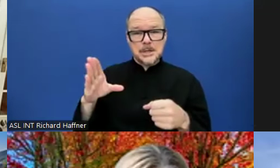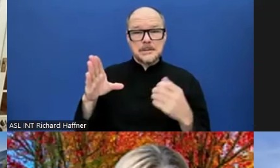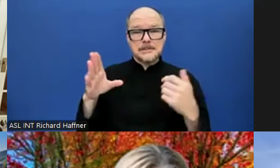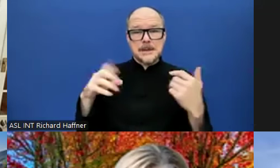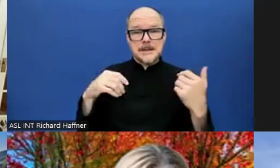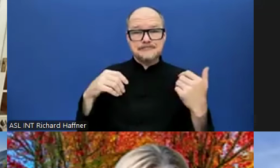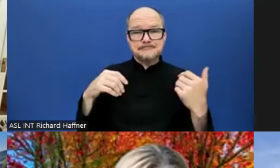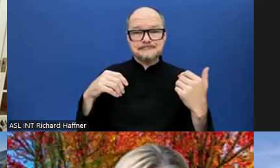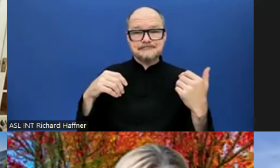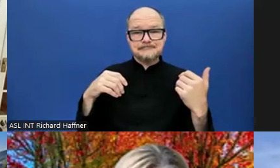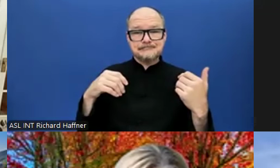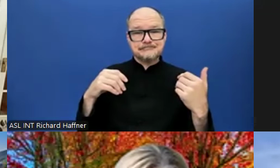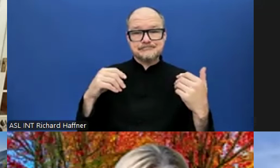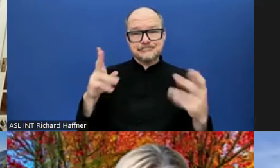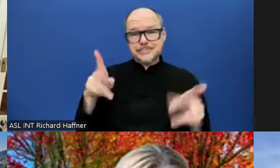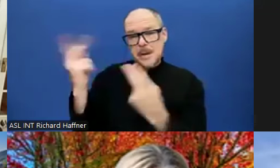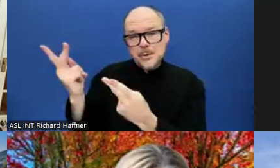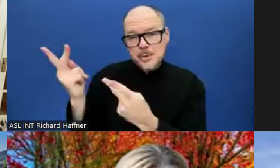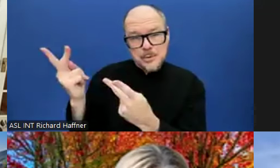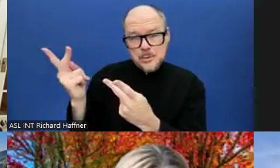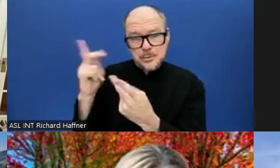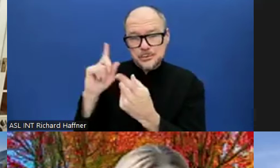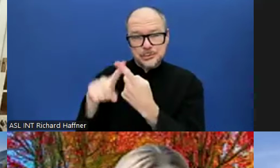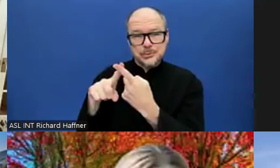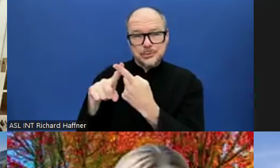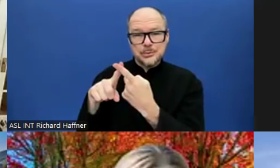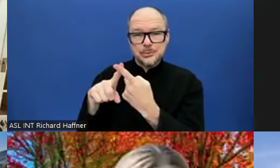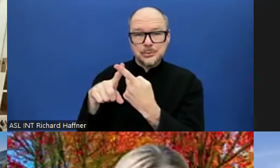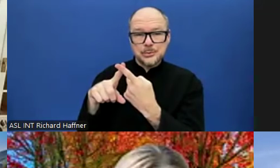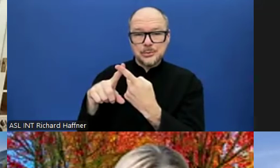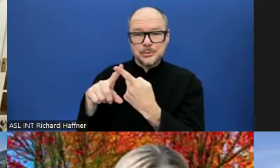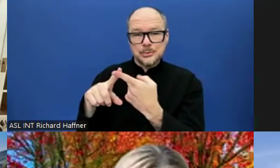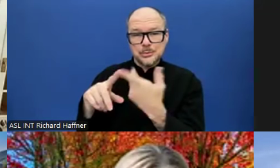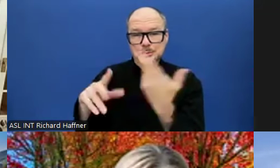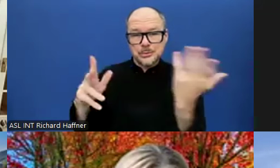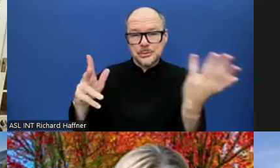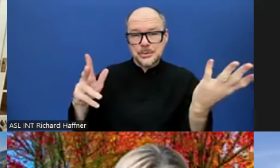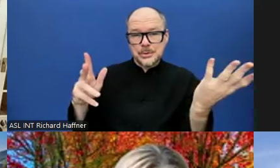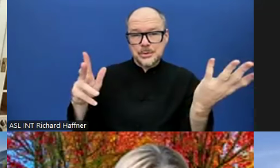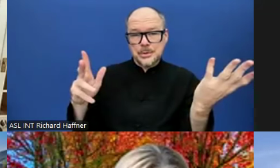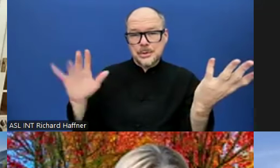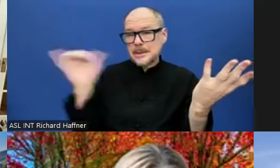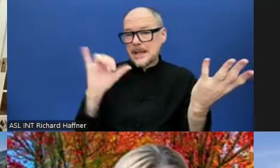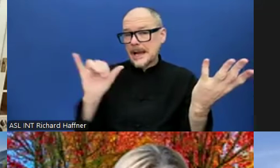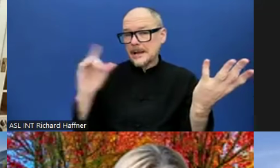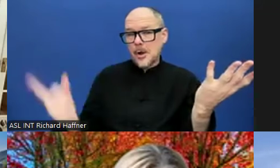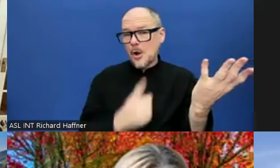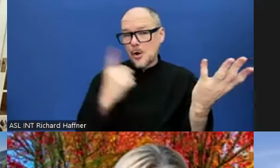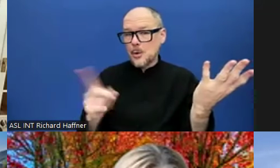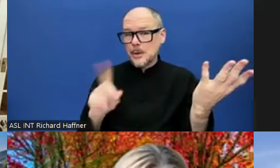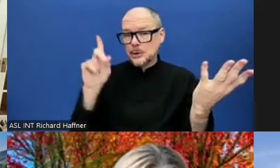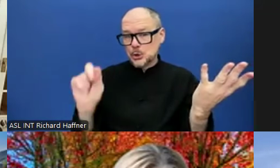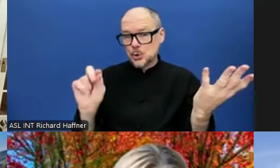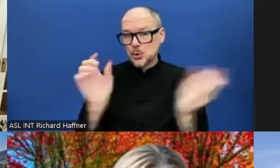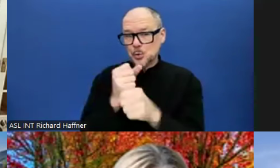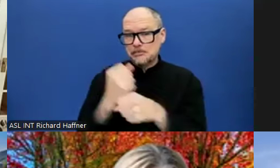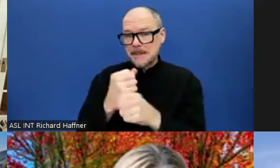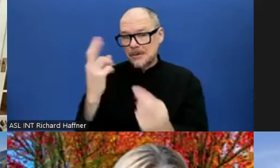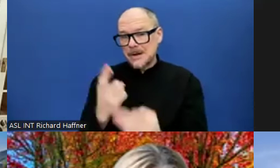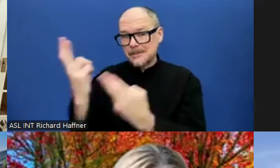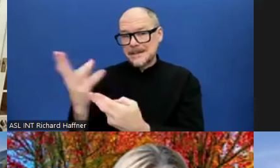would propose to, I guess, like we always do, make recommendations and vote on